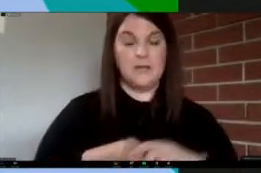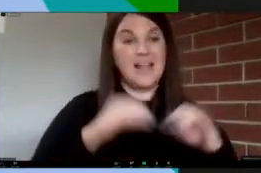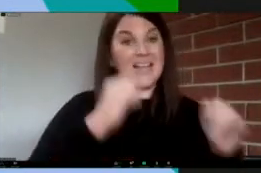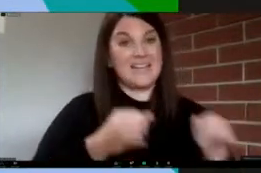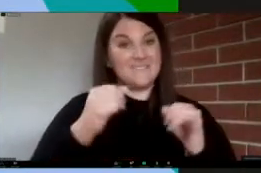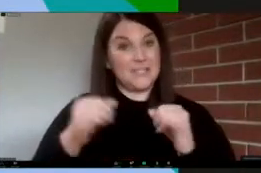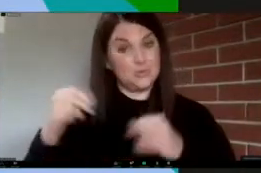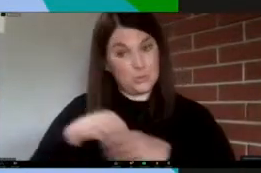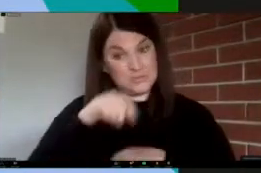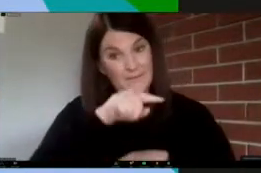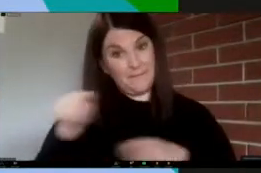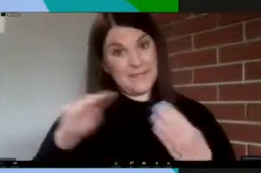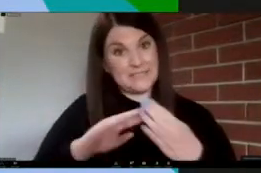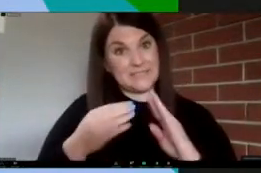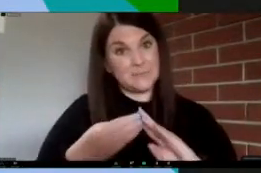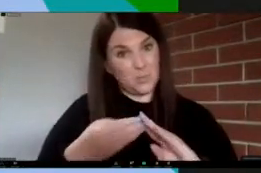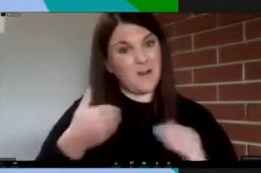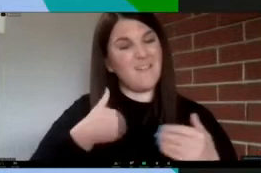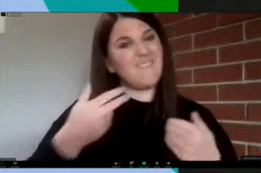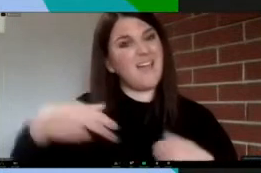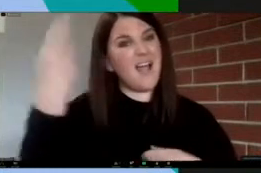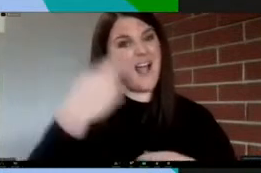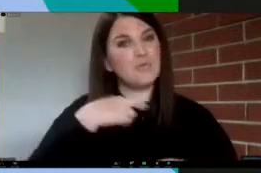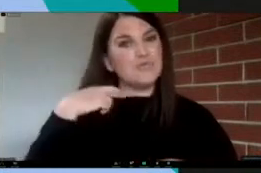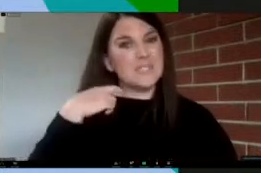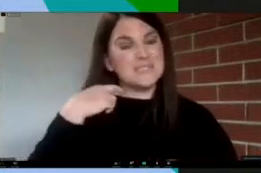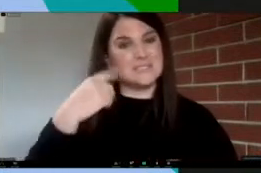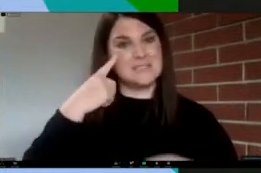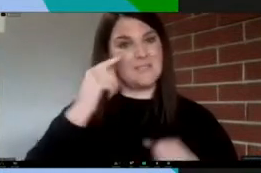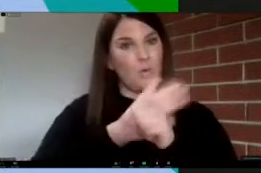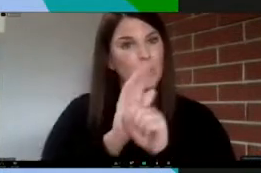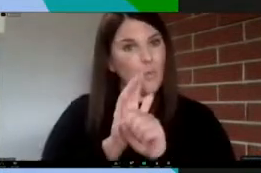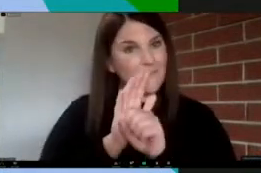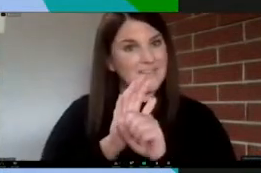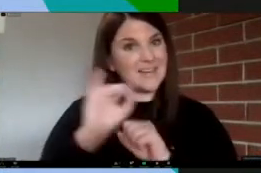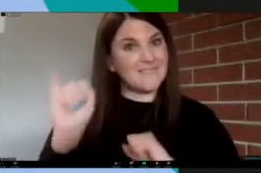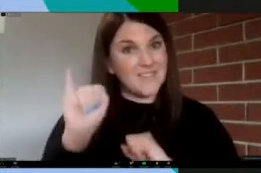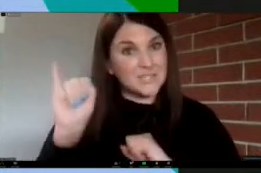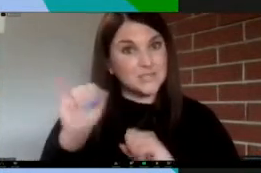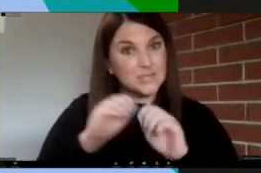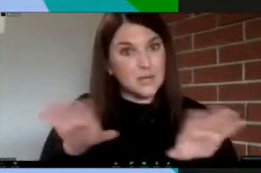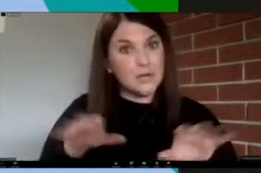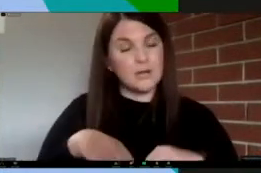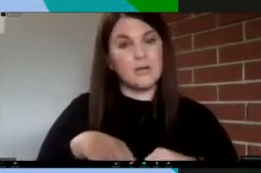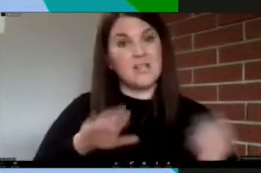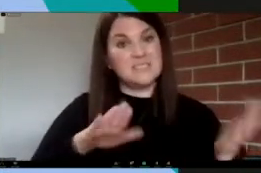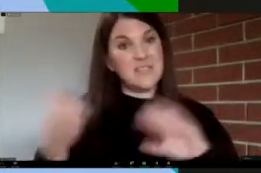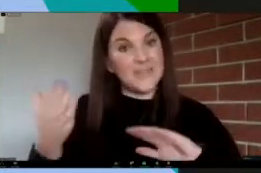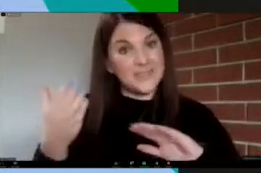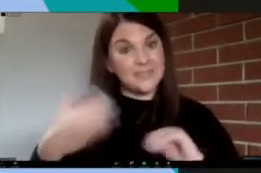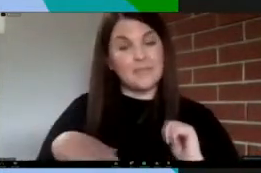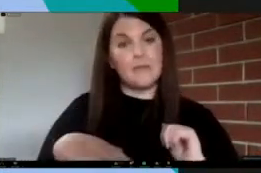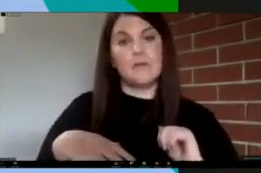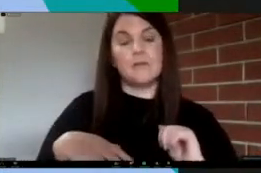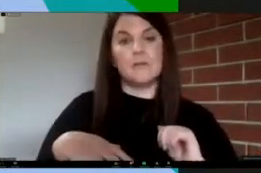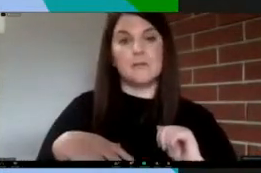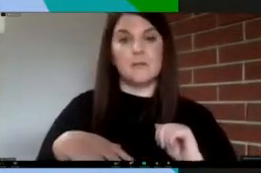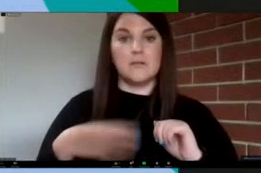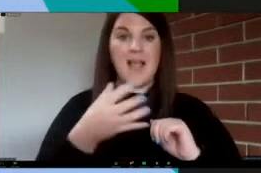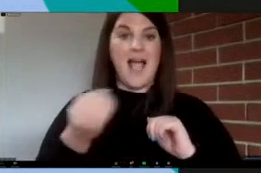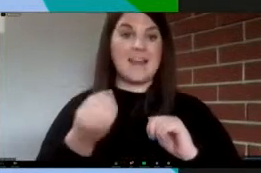these communities do remain at higher risk for COVID-19 infection, for death, and